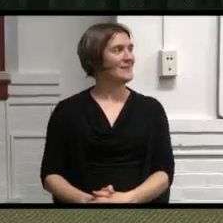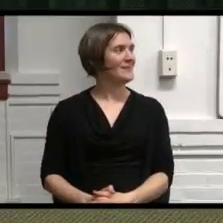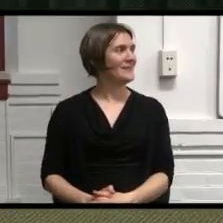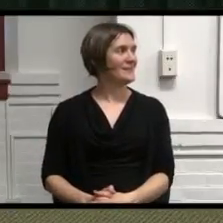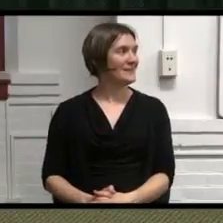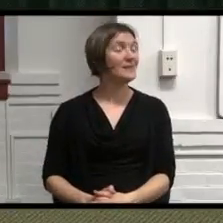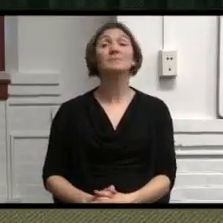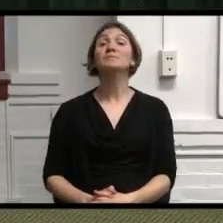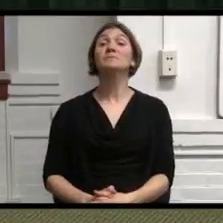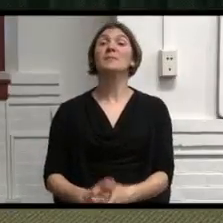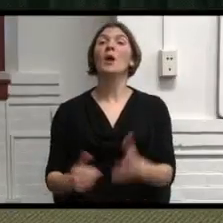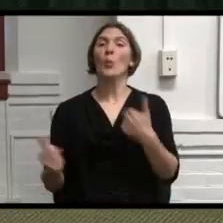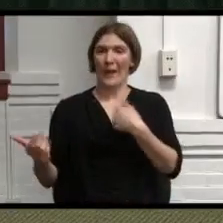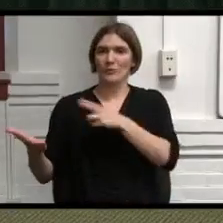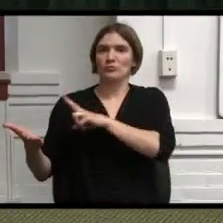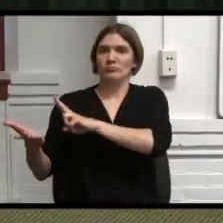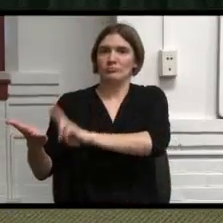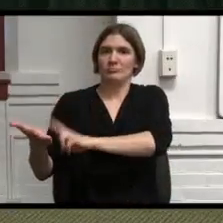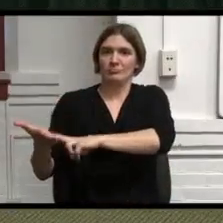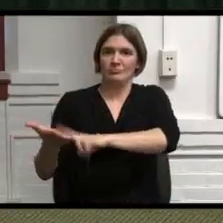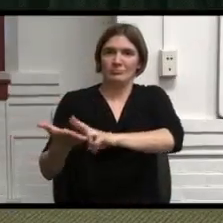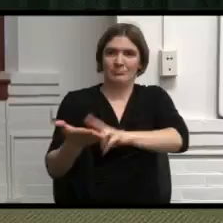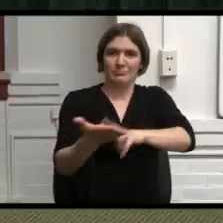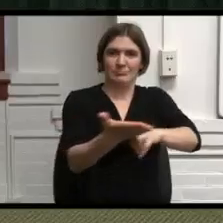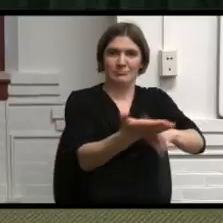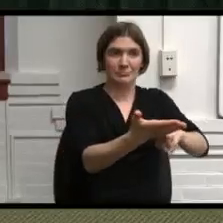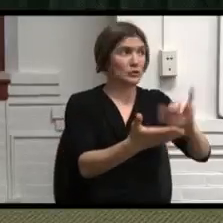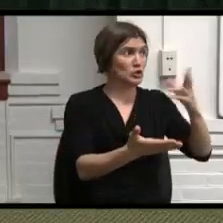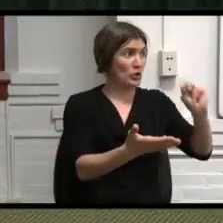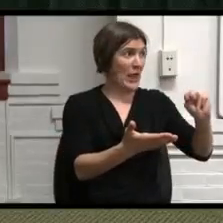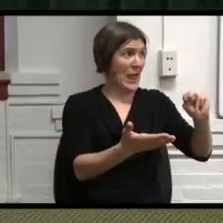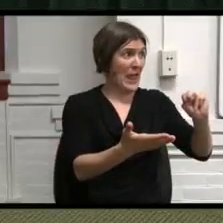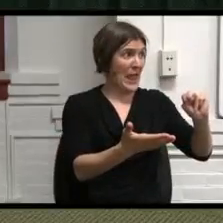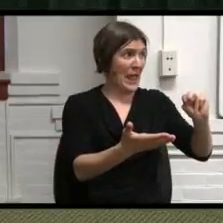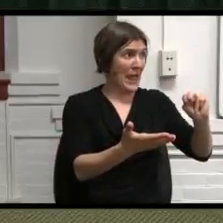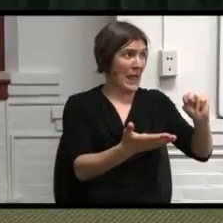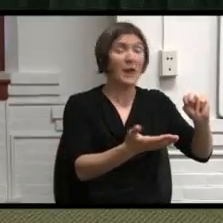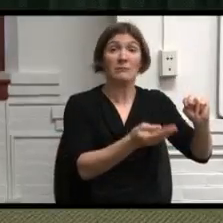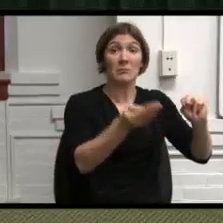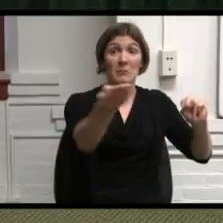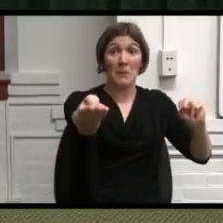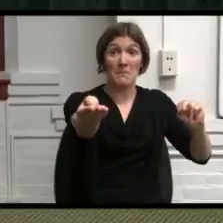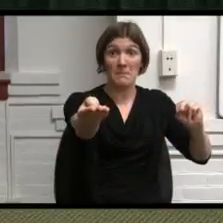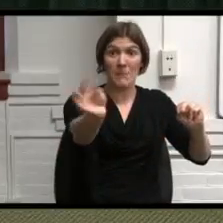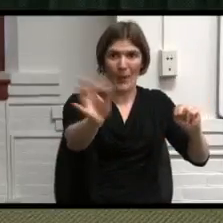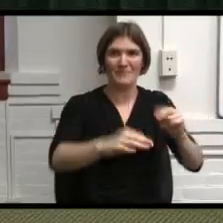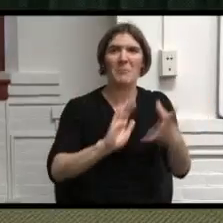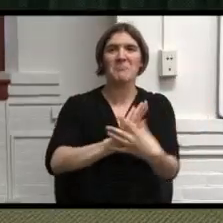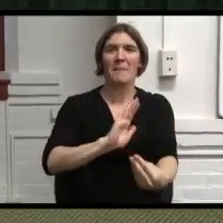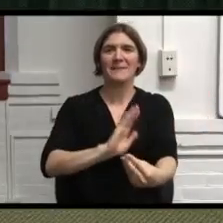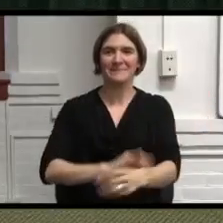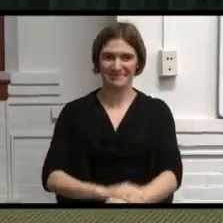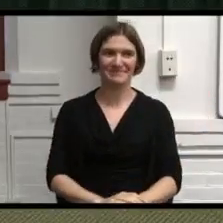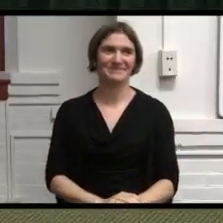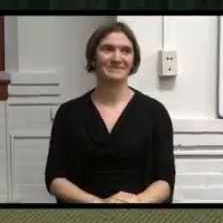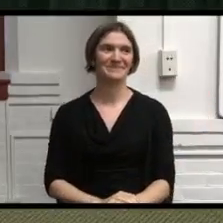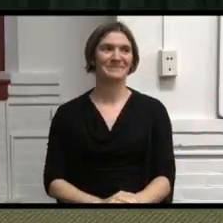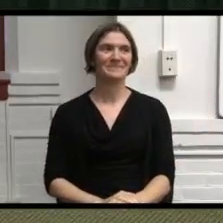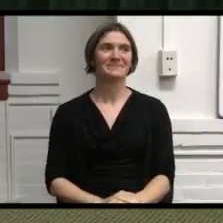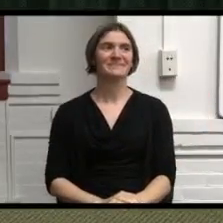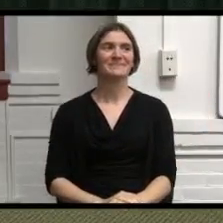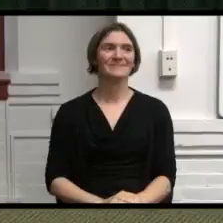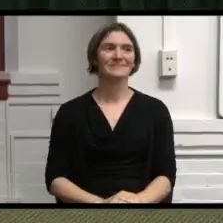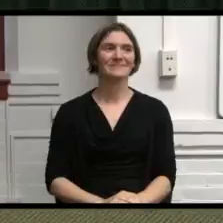And we have a signed petition, or proclamation. I think Jan has to. Go ahead and give it to her and I'll Yep. copy it. So Brenda, we'll give you the